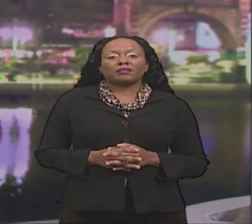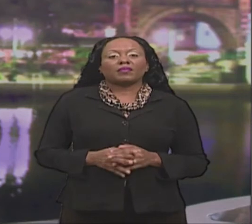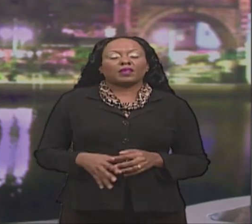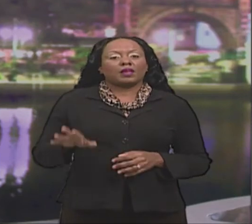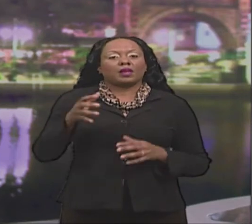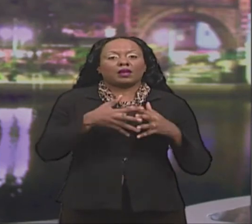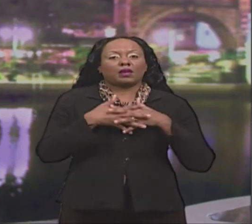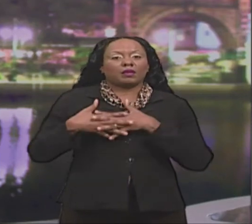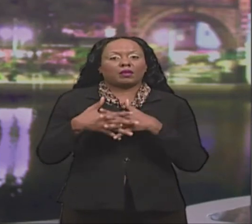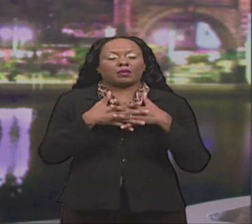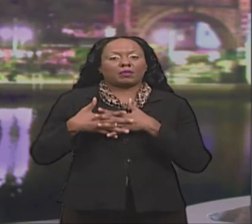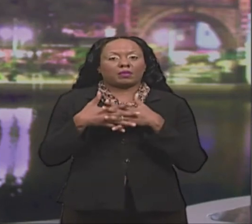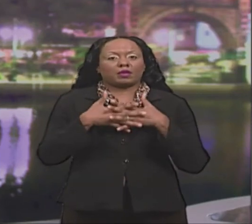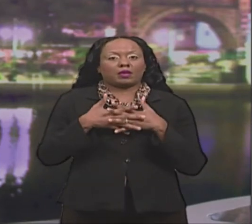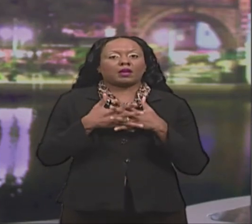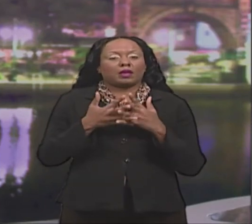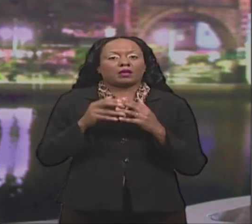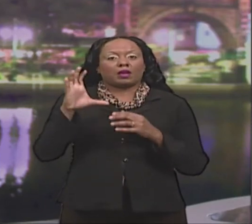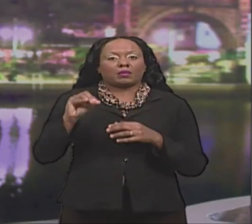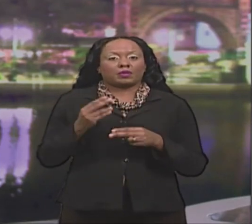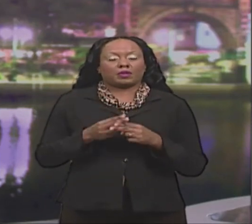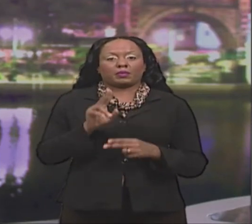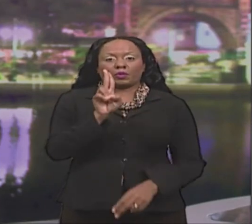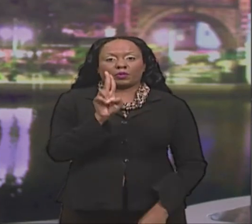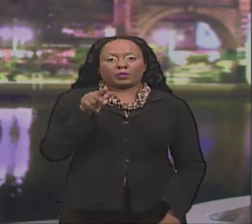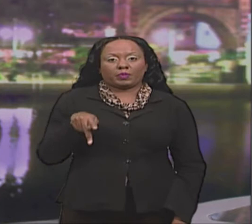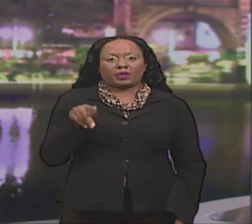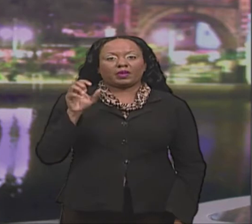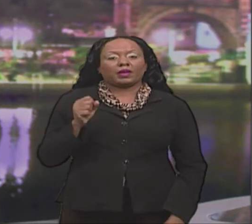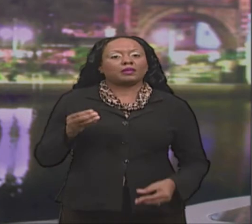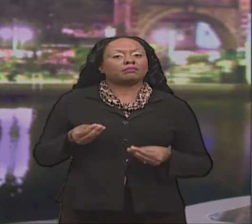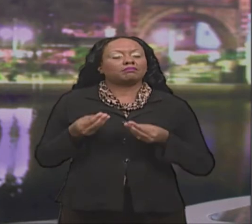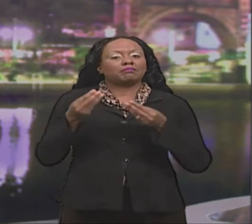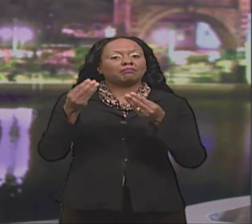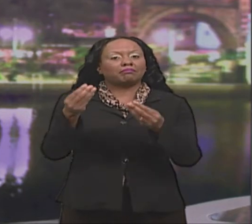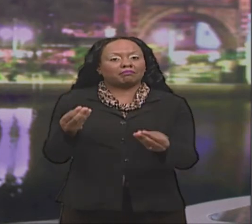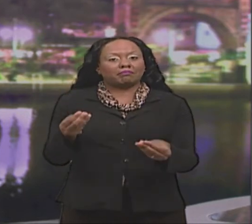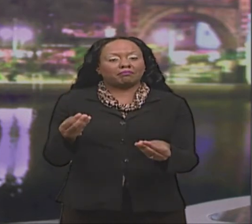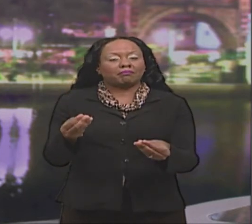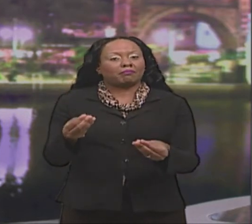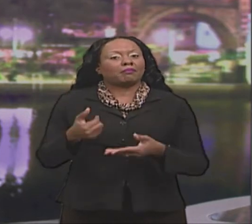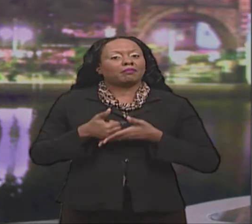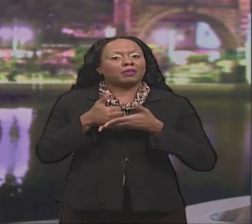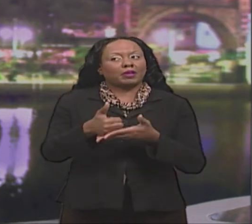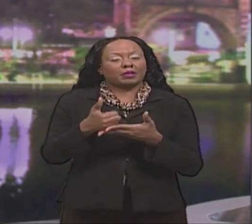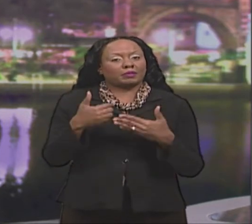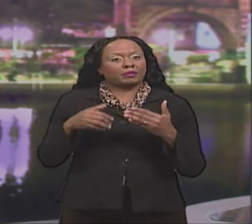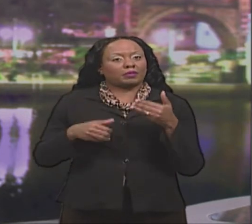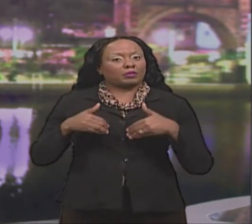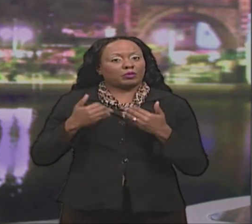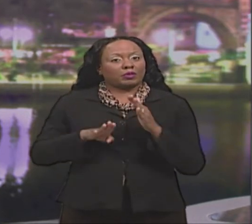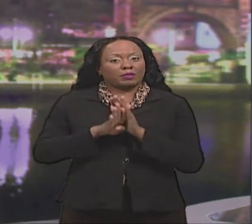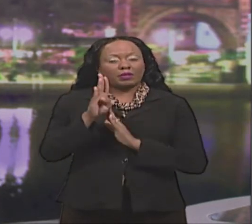Well-known American multinational package delivery company, UPS, has made a generous donation towards the youth development efforts